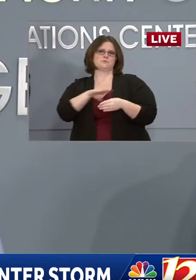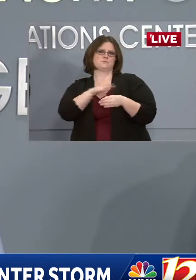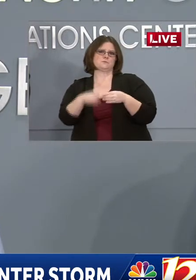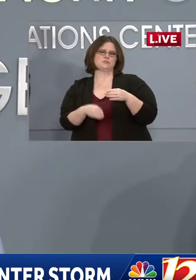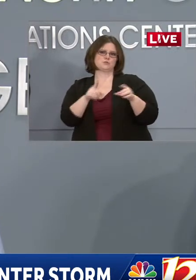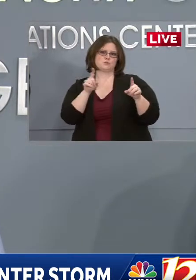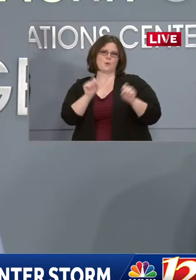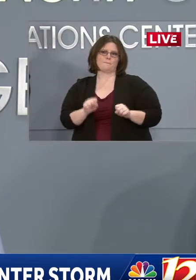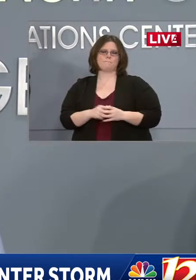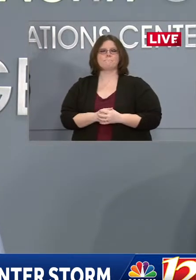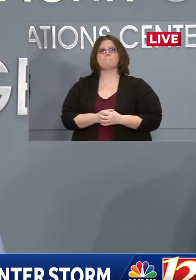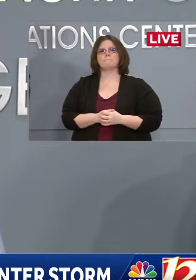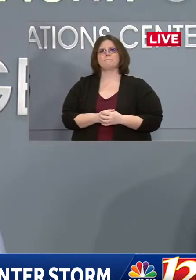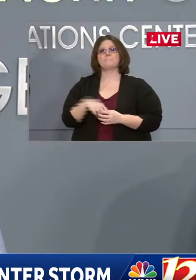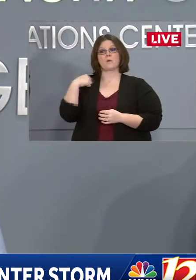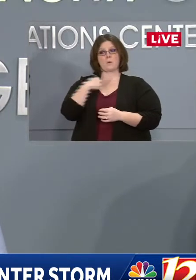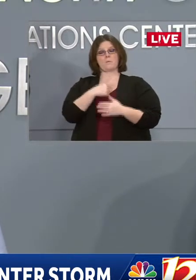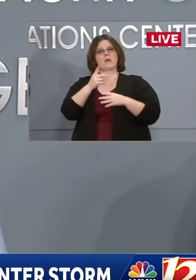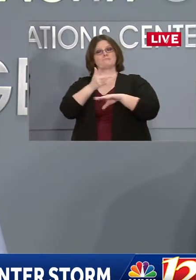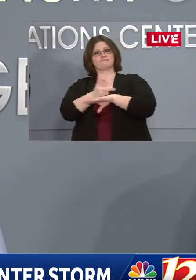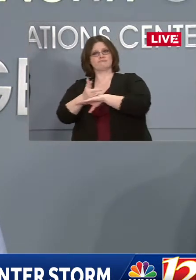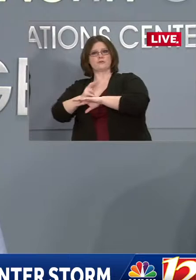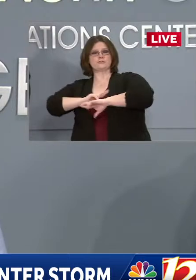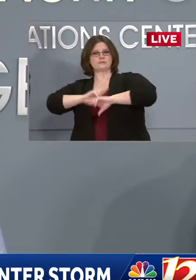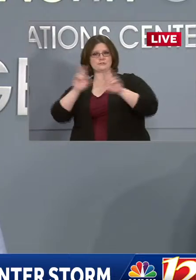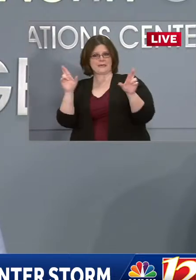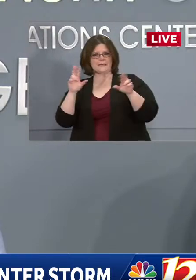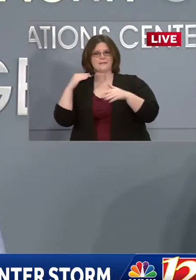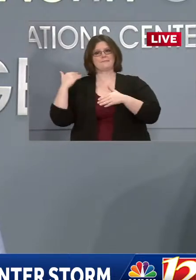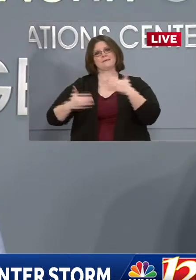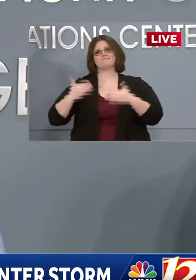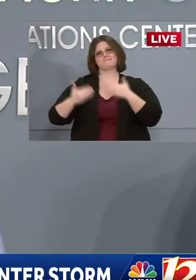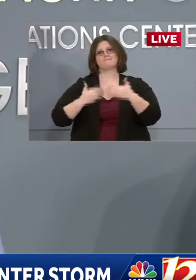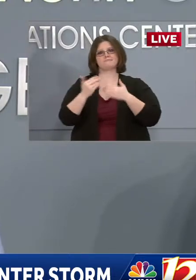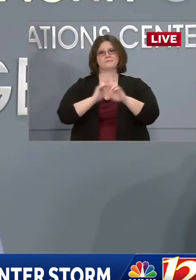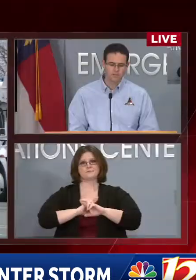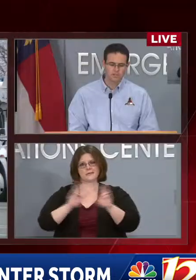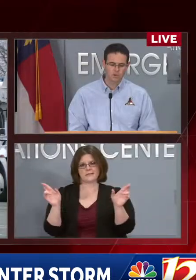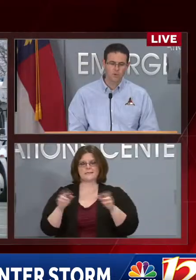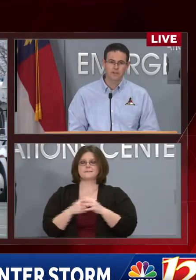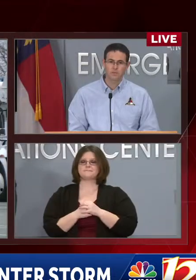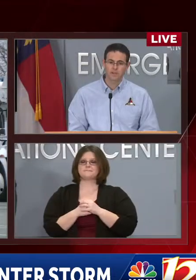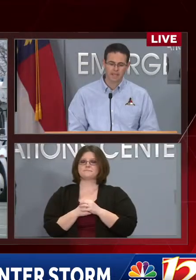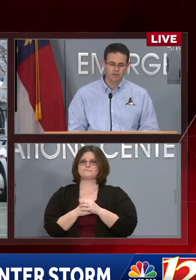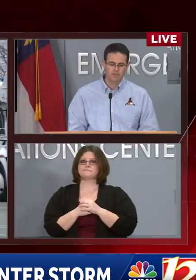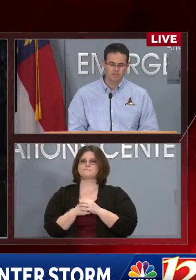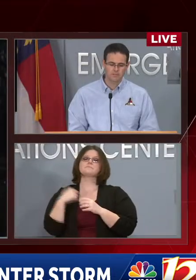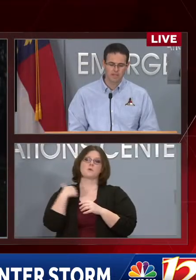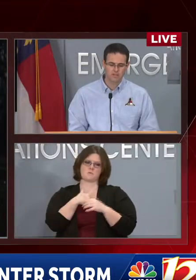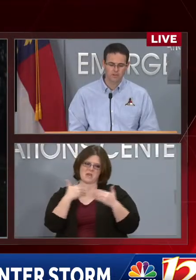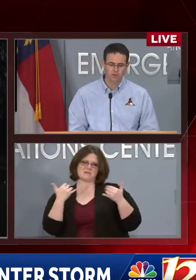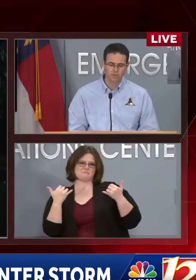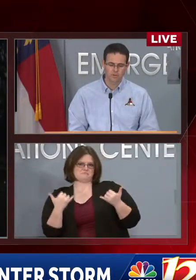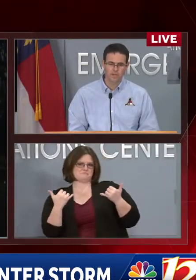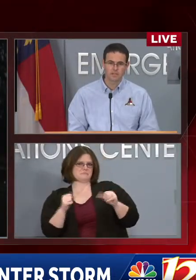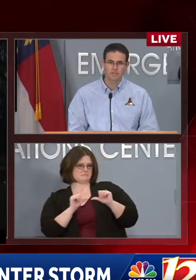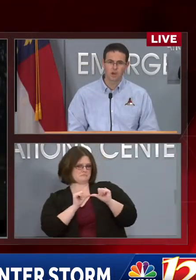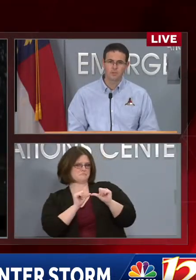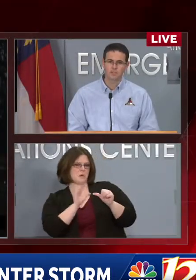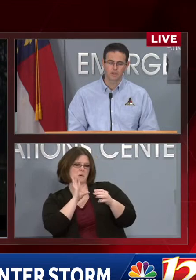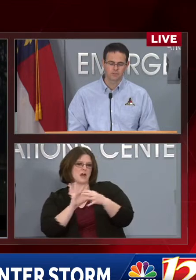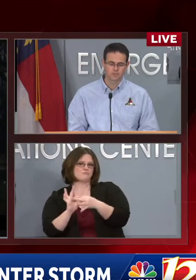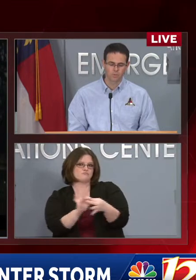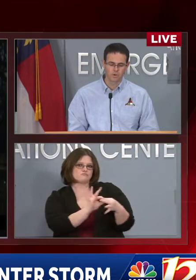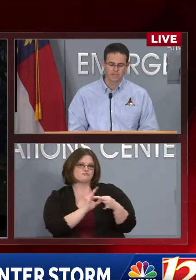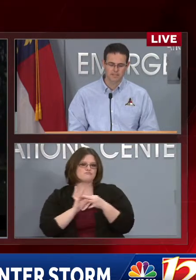local and state partners with storm-related needs as we move through this event. We are continuing to coordinate with counties, making sure that we are ready to